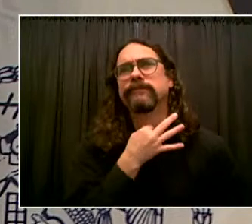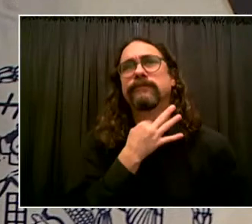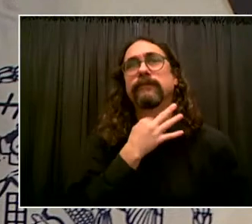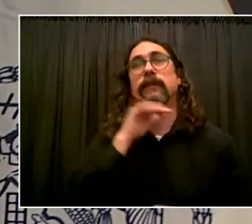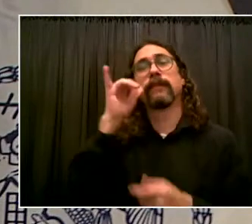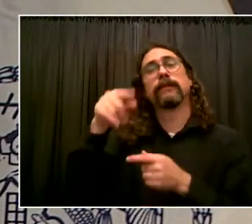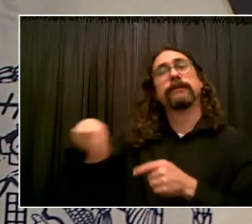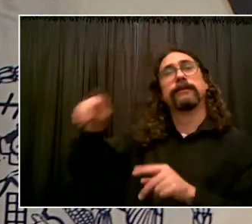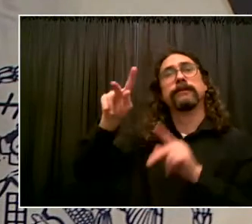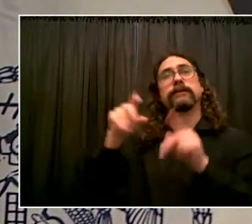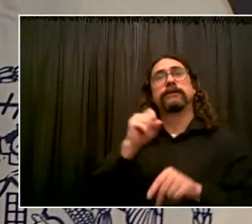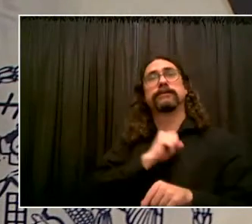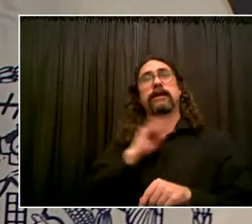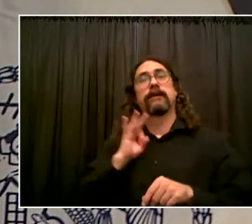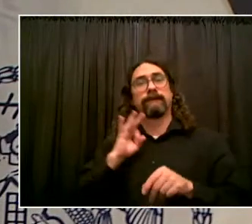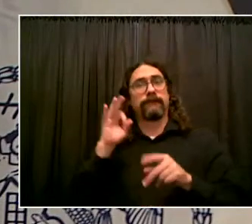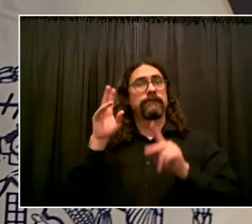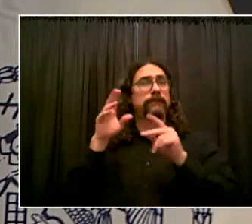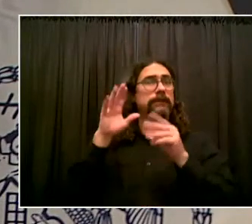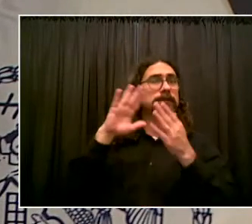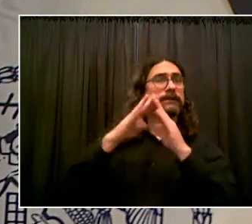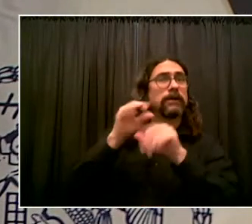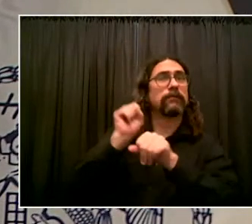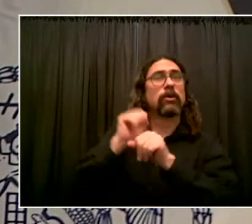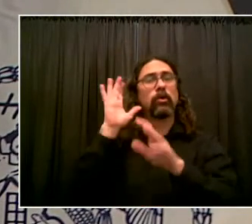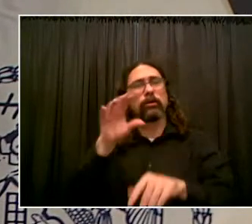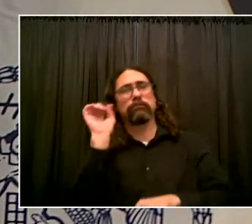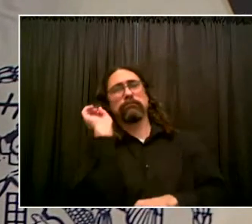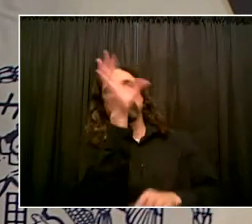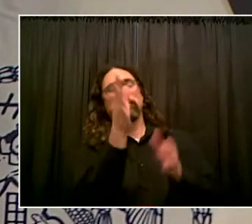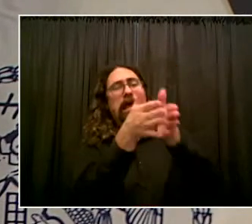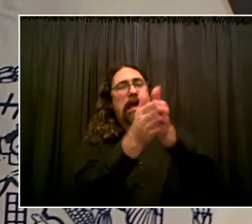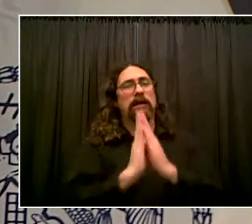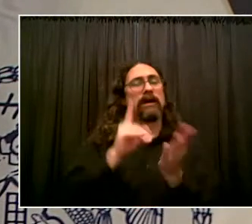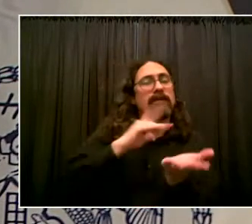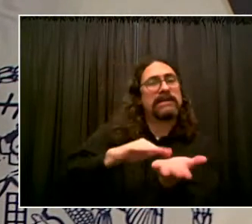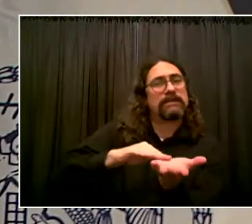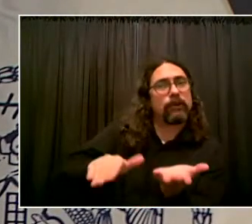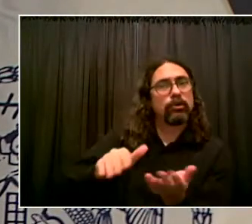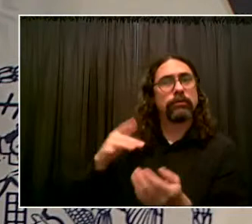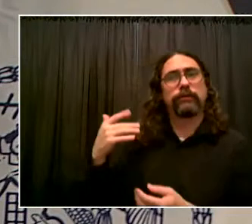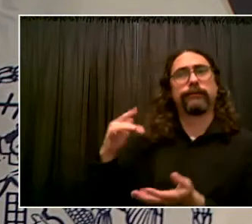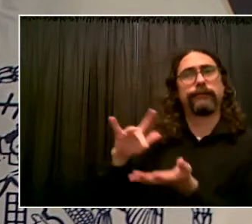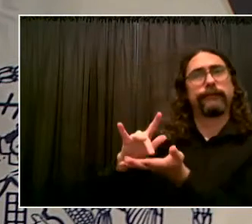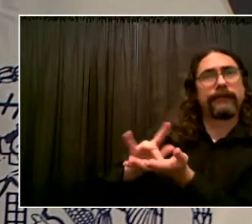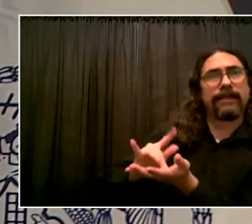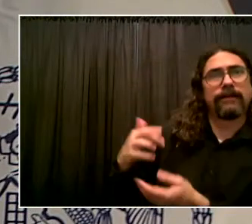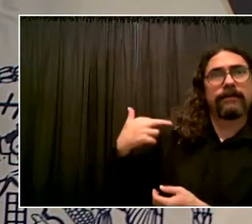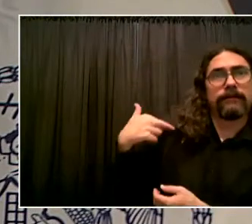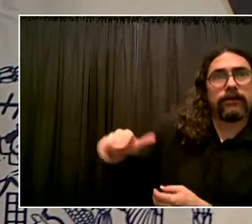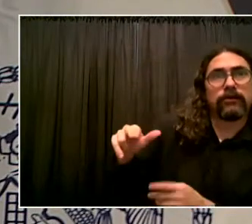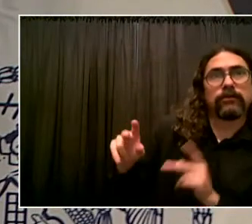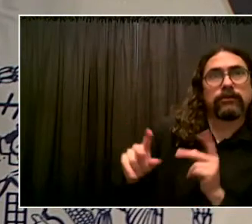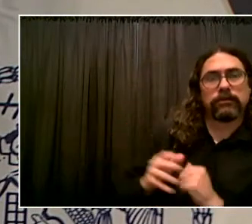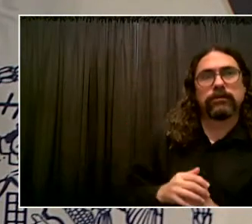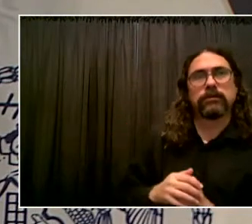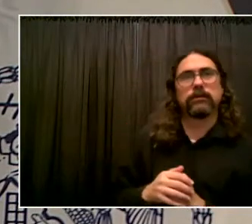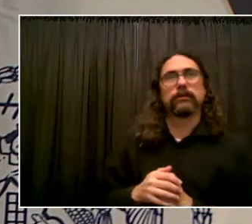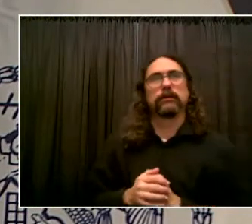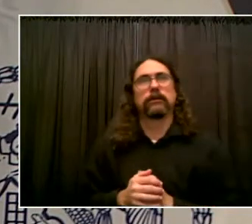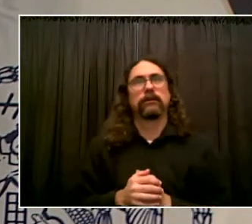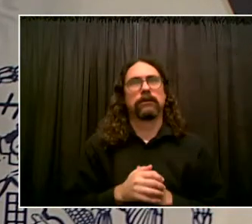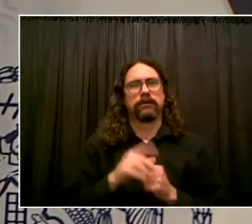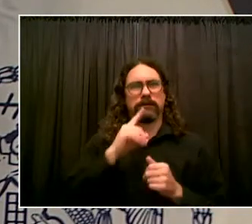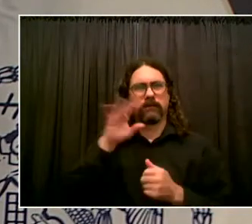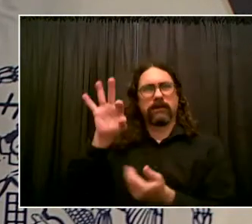unpaid leave. Is there a deadline, a specific time at which you'll have these decisions made, and then those who are